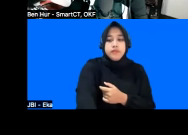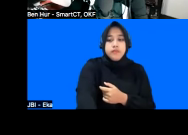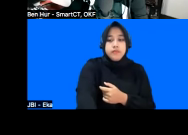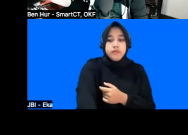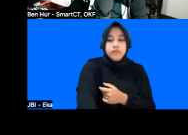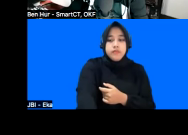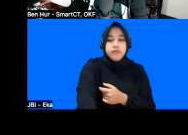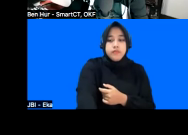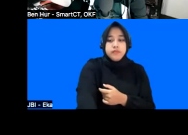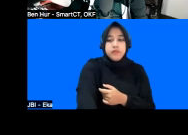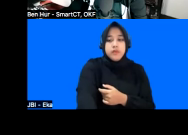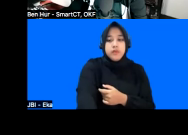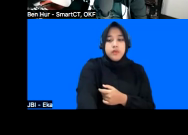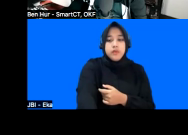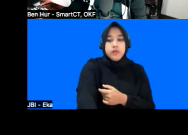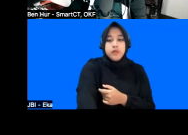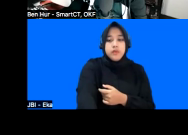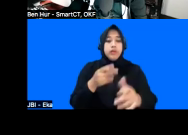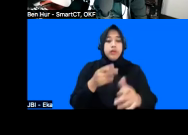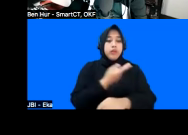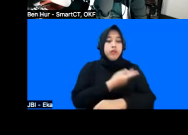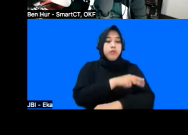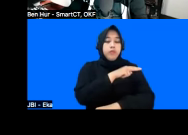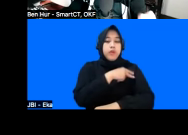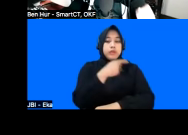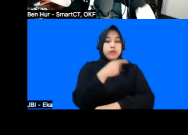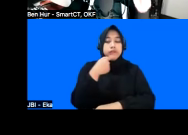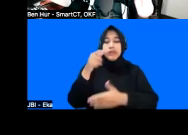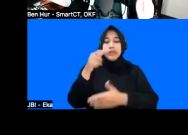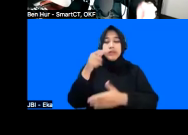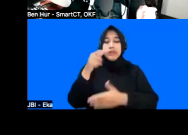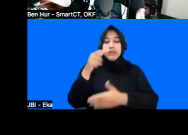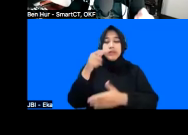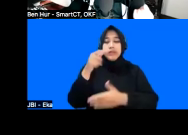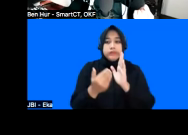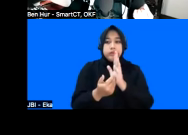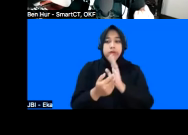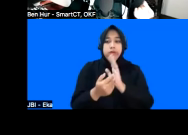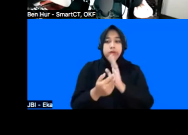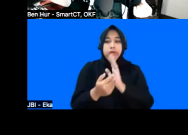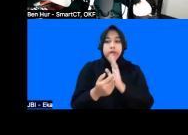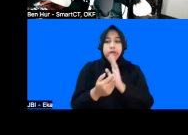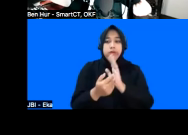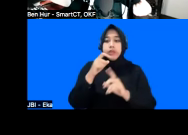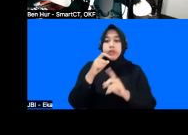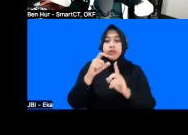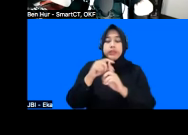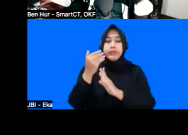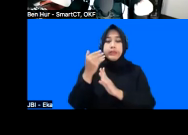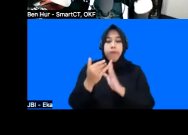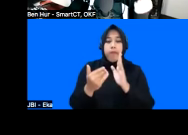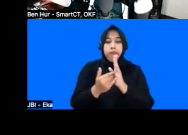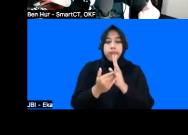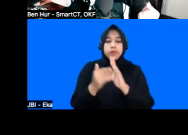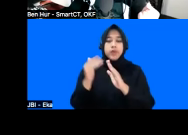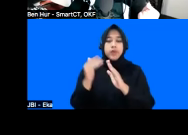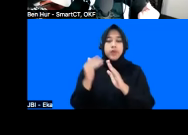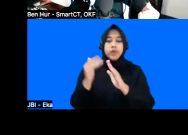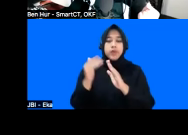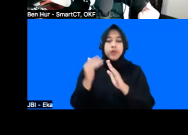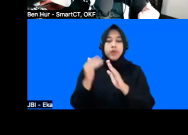literacy, not high level data science, but literacy, the foundational knowledge and concepts needed for people